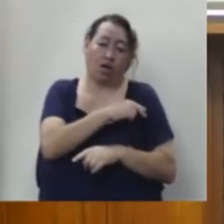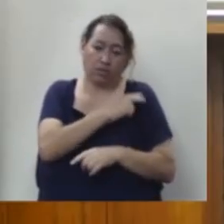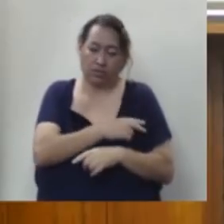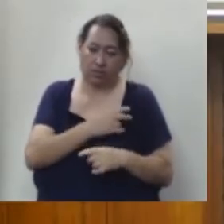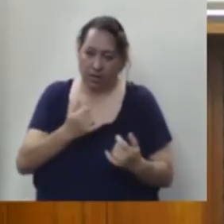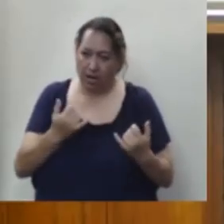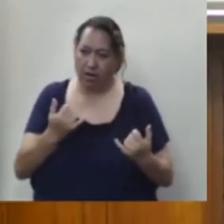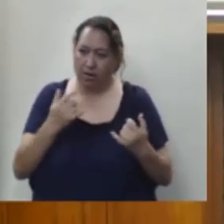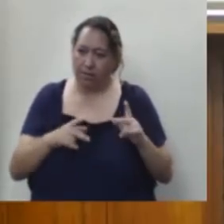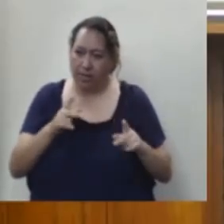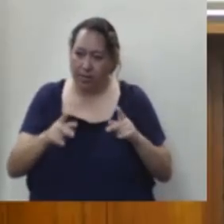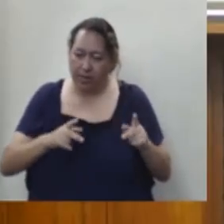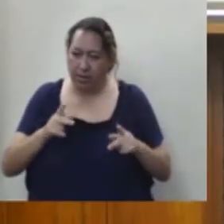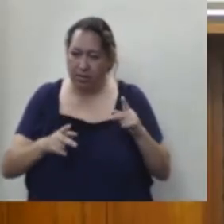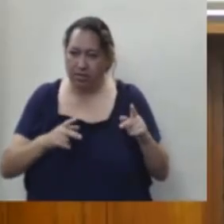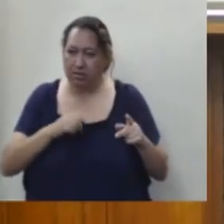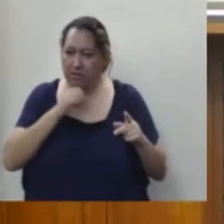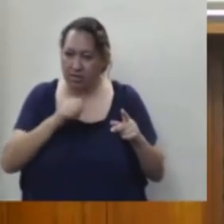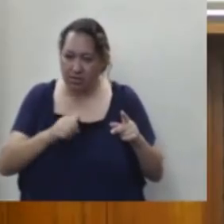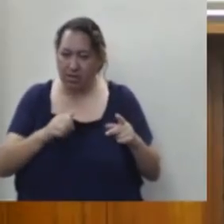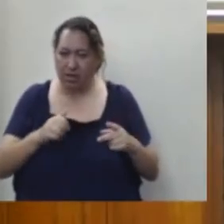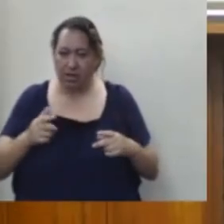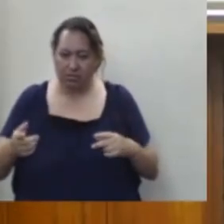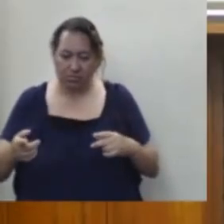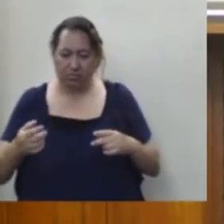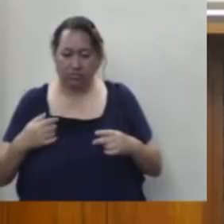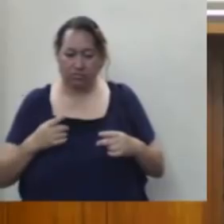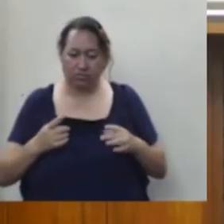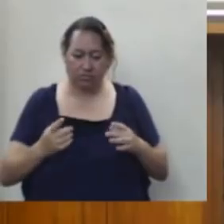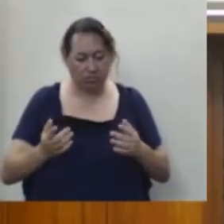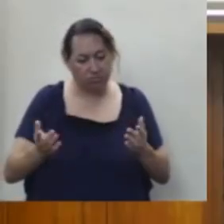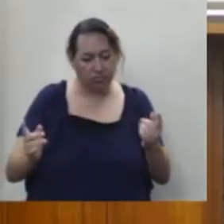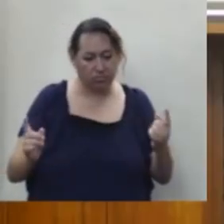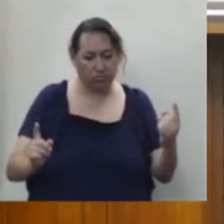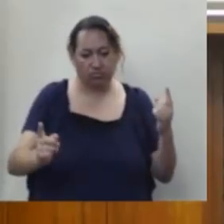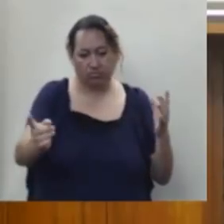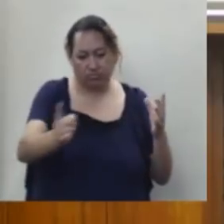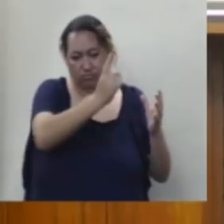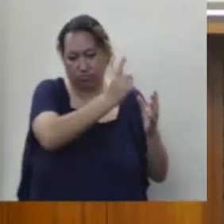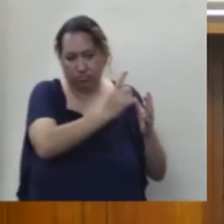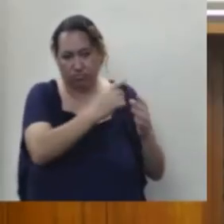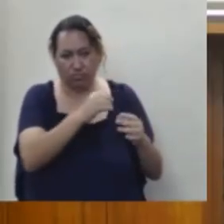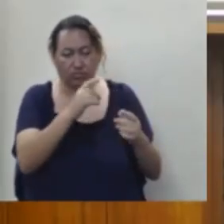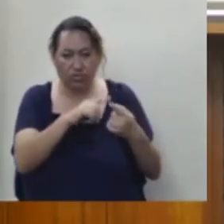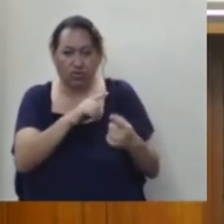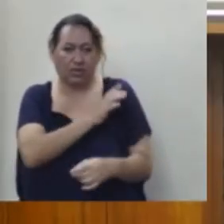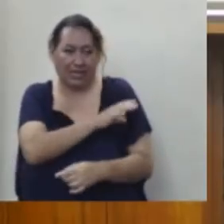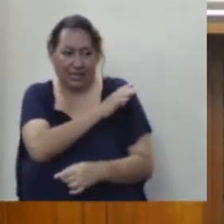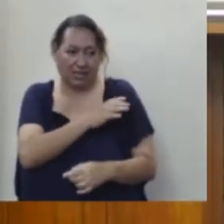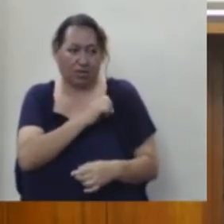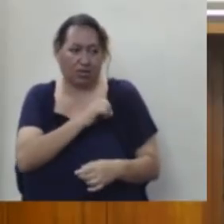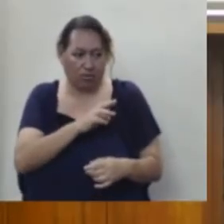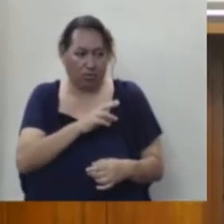aren't presenting themselves to the clinics and so forth to be tested, or with the symptoms that